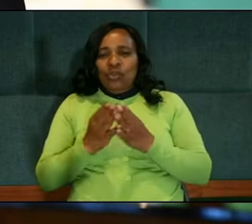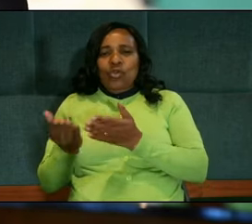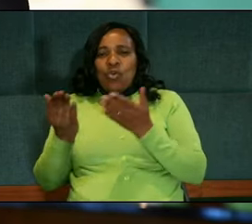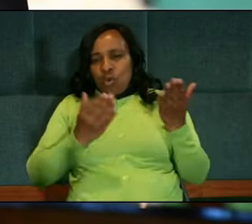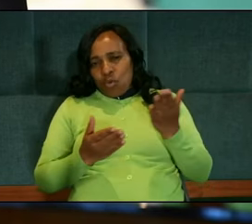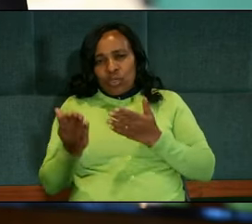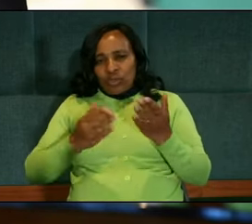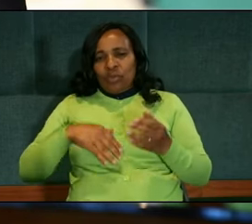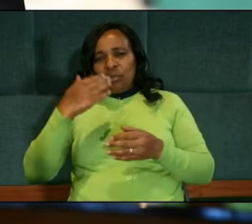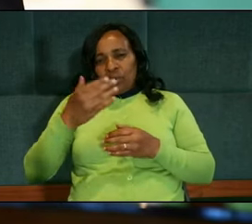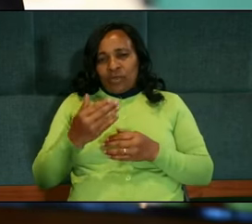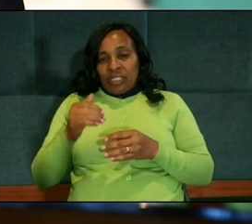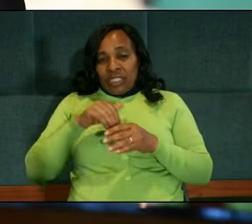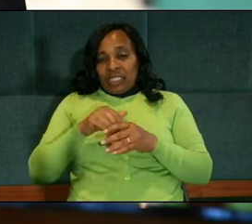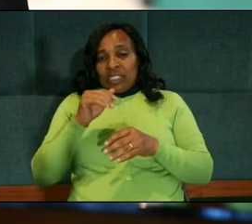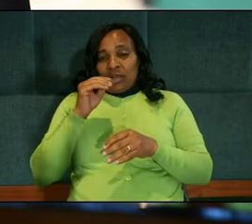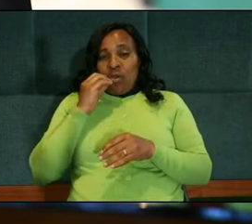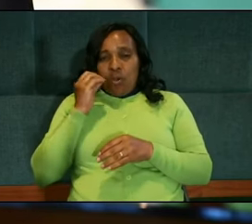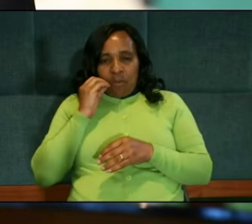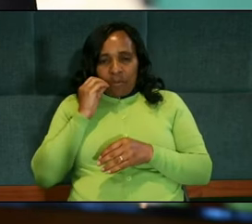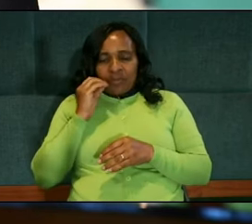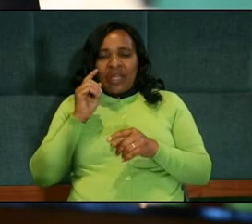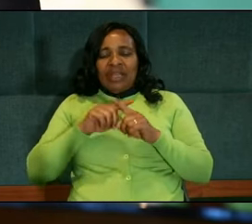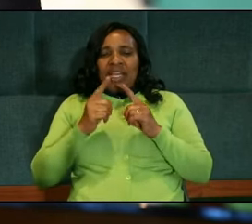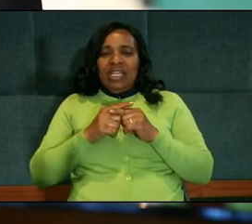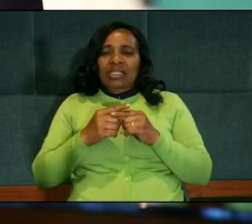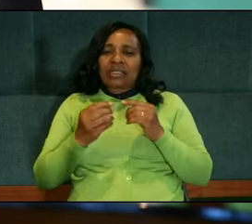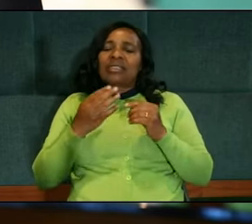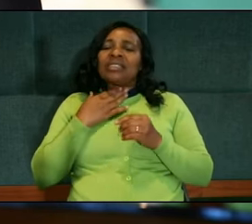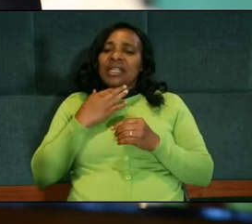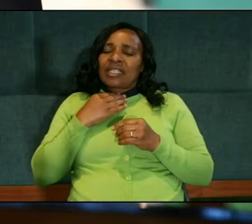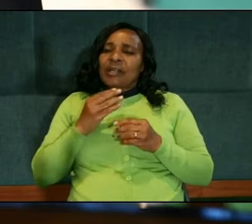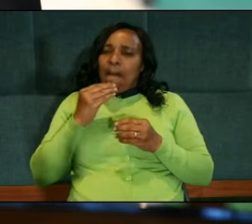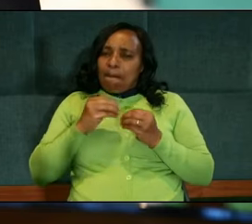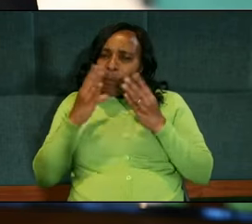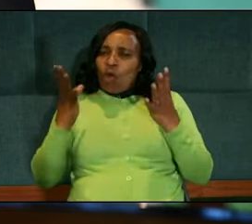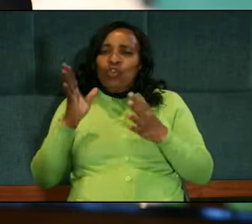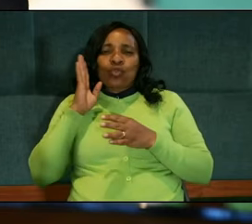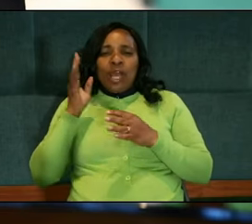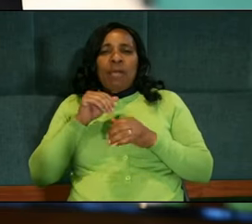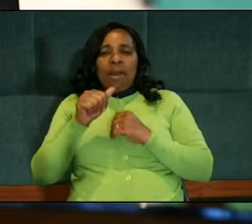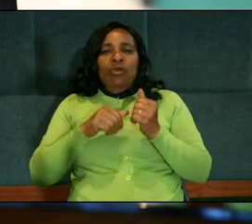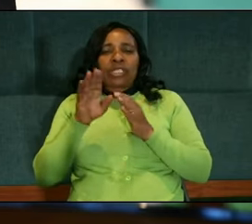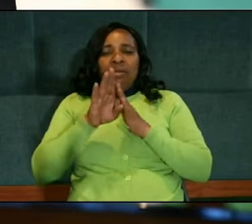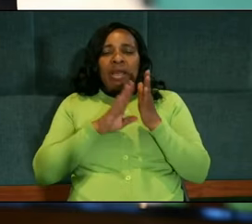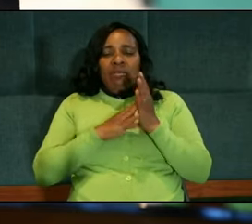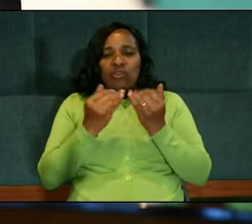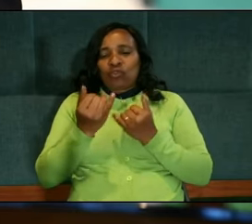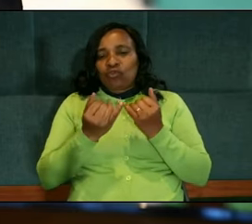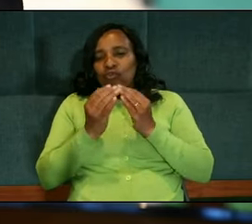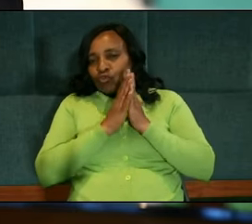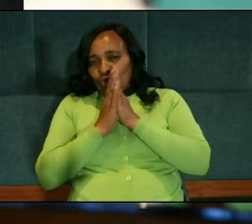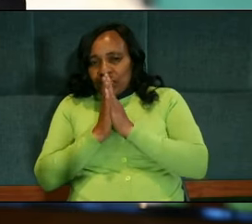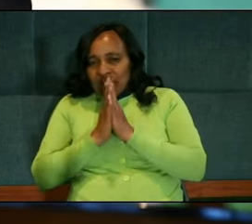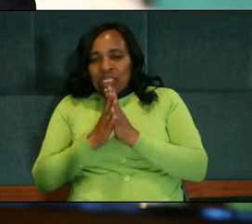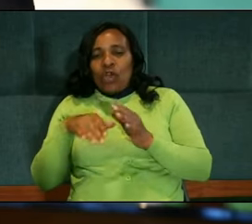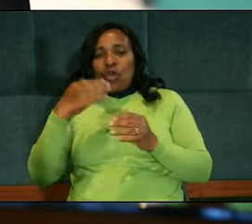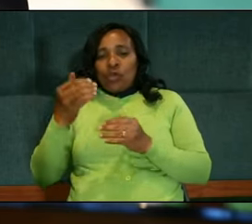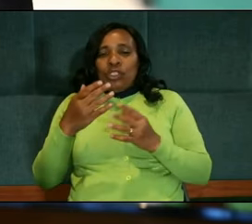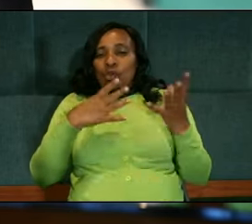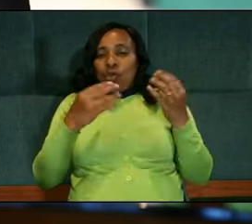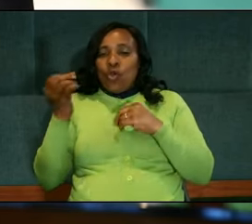church. A desire grew in her to hear even more Bible stories. So one Sabbath, she went to church with